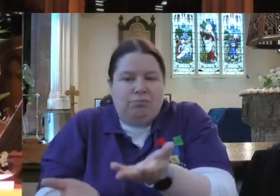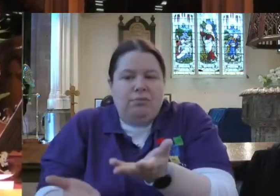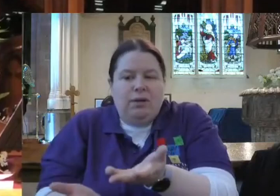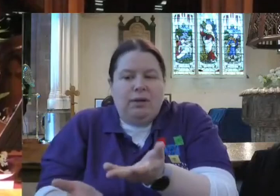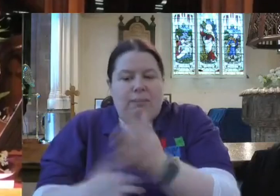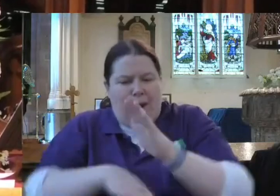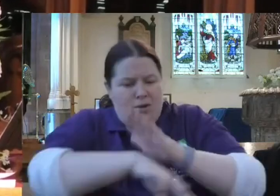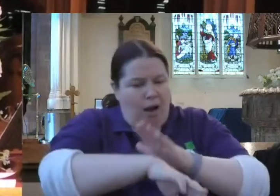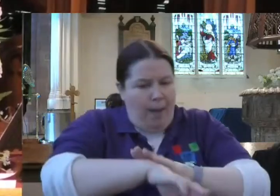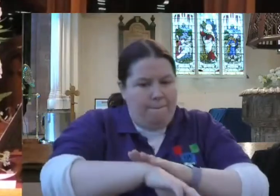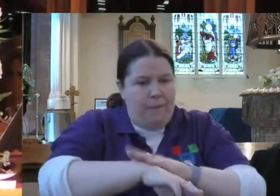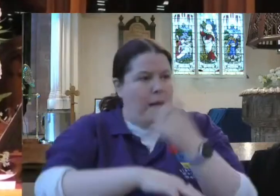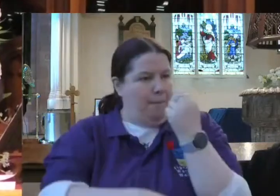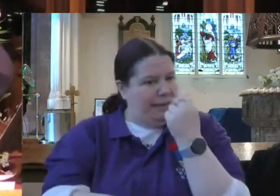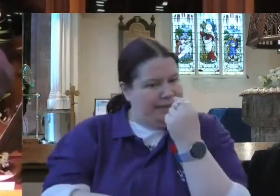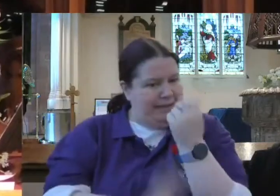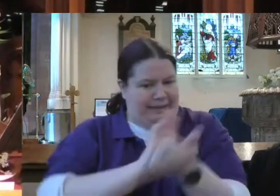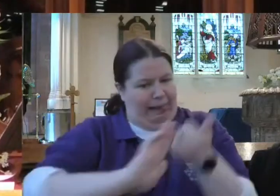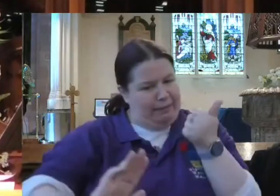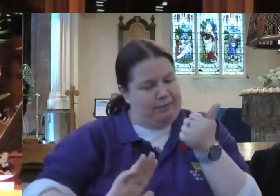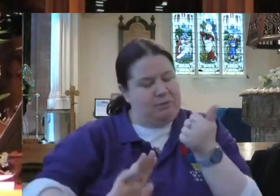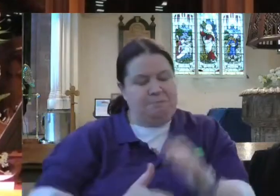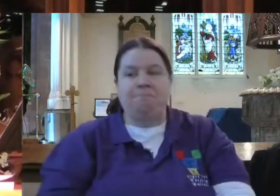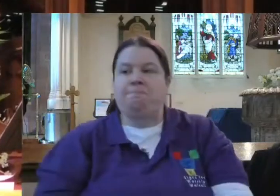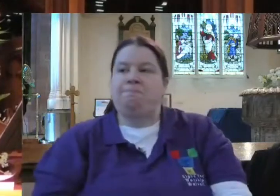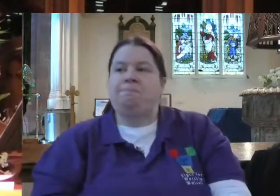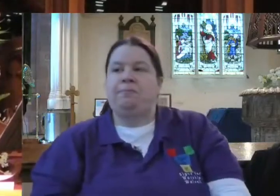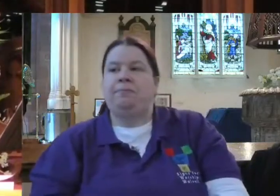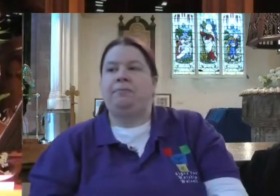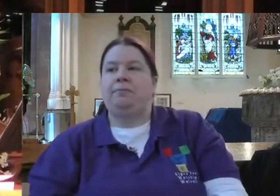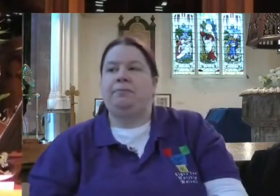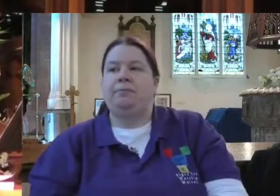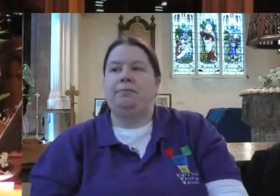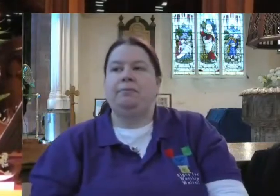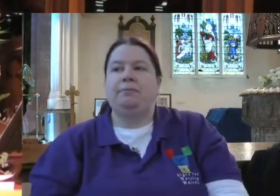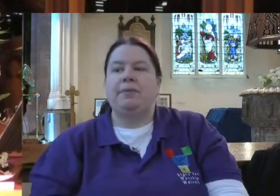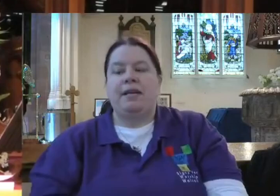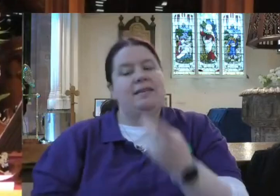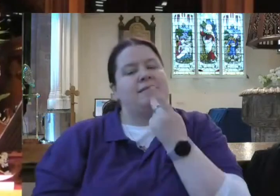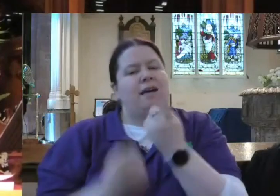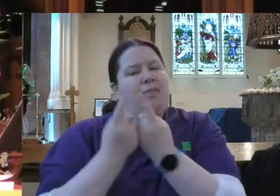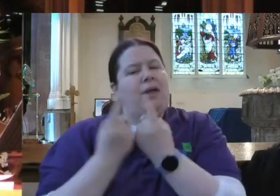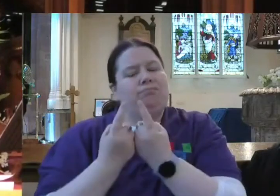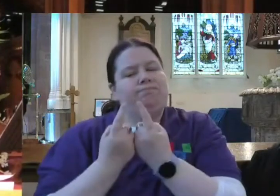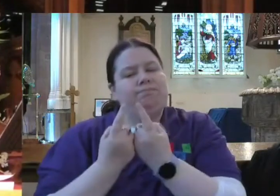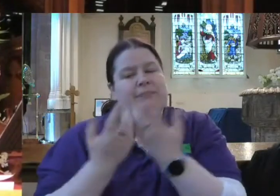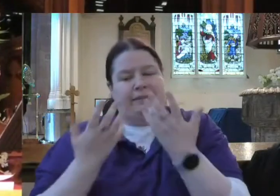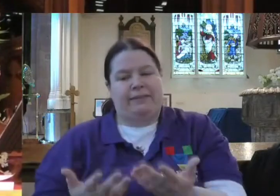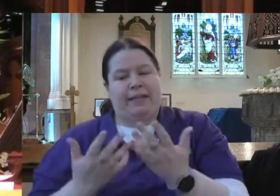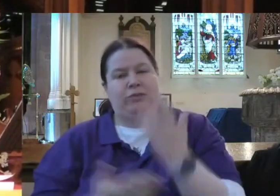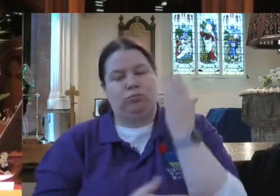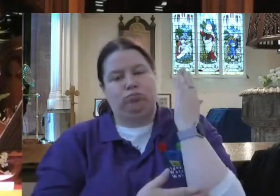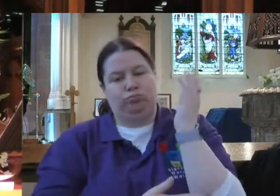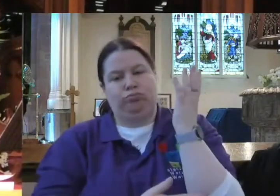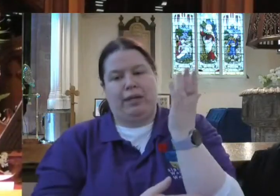money, it's about time and talents and skills. The second thing to say is, today's talk is all